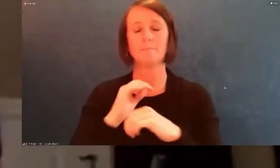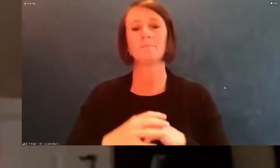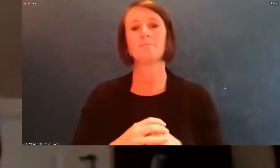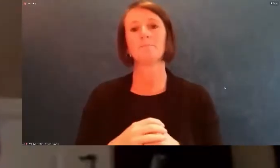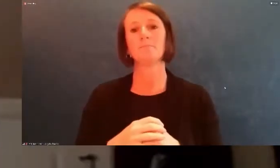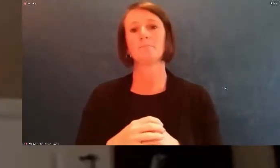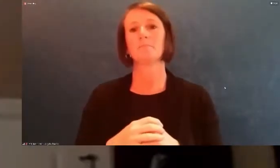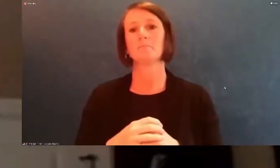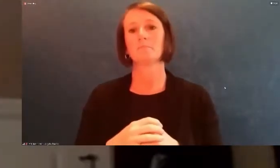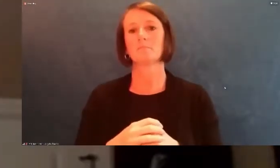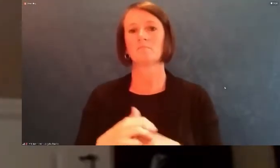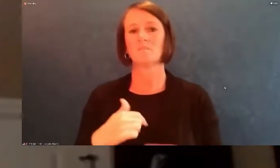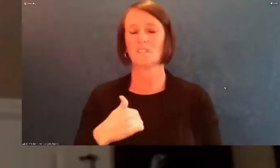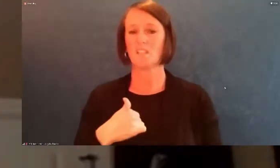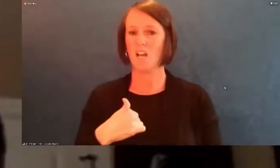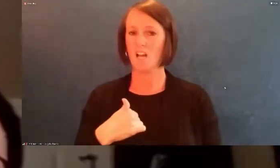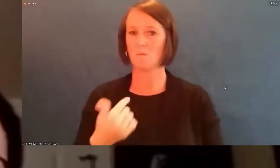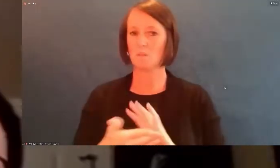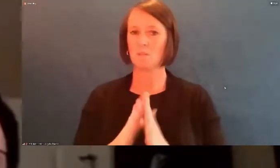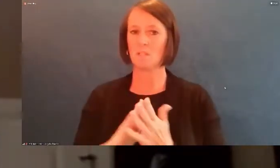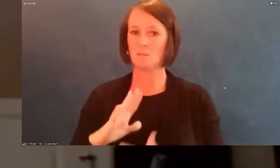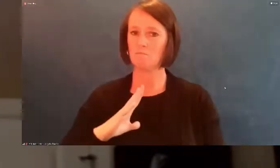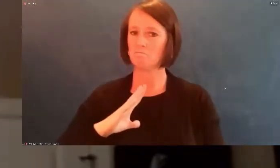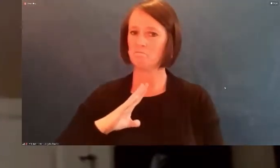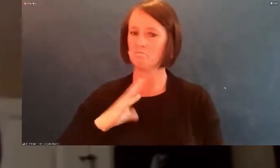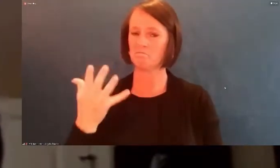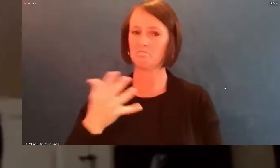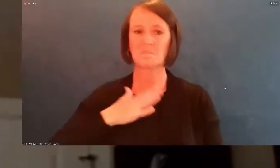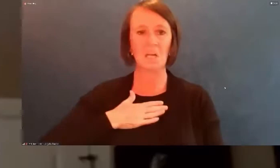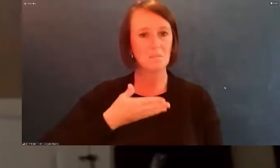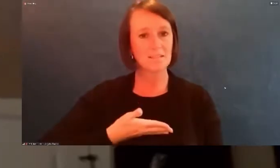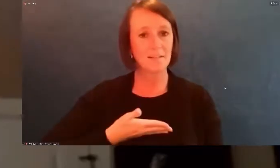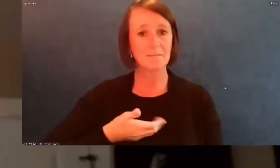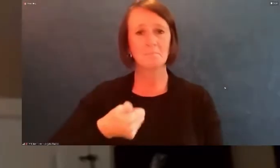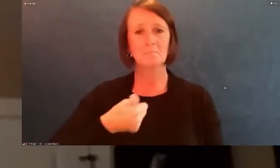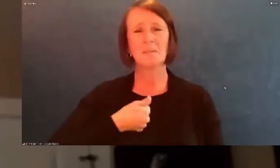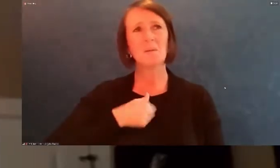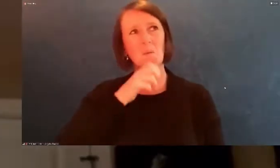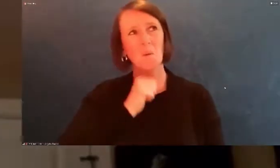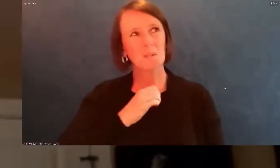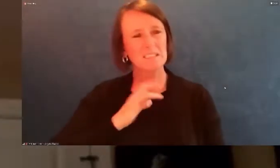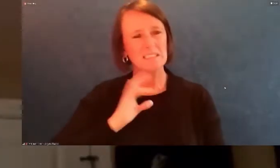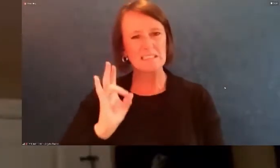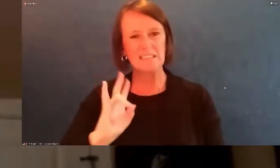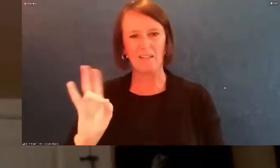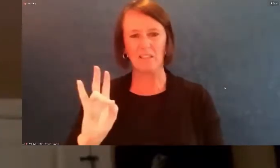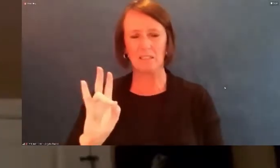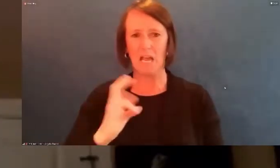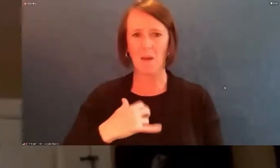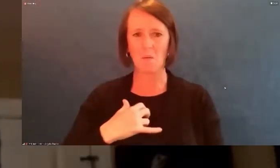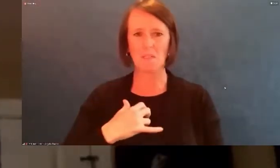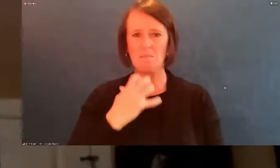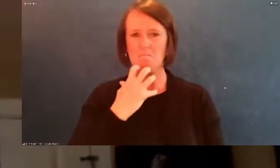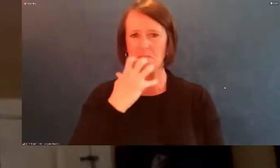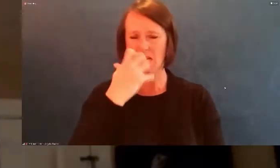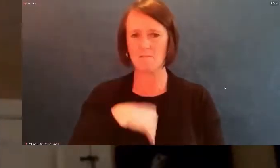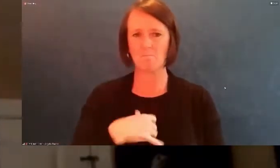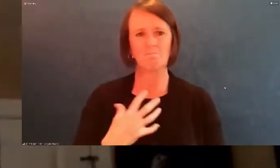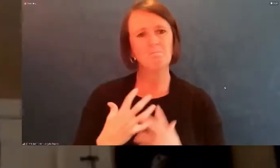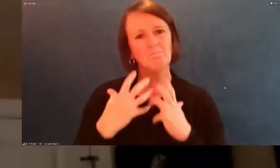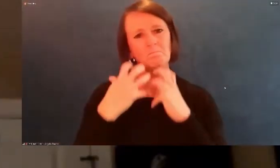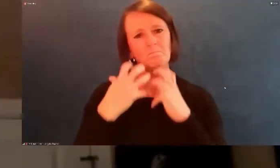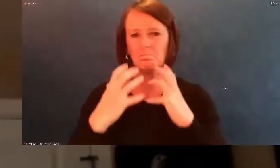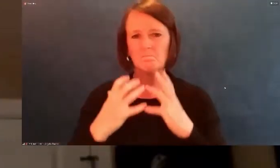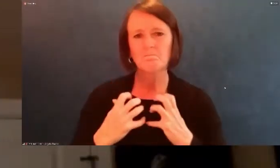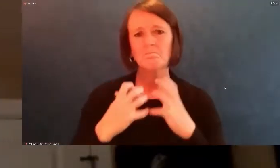getting pretty bitter and upset. I was only about 7 years old and I started getting man mad. I don't know if you've ever seen somebody get